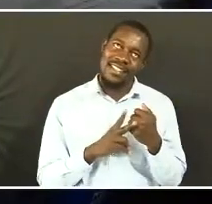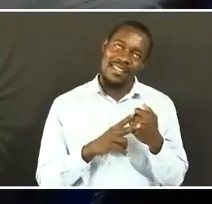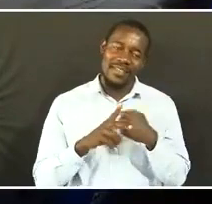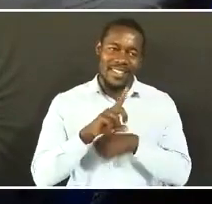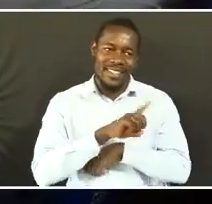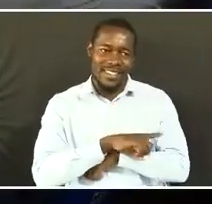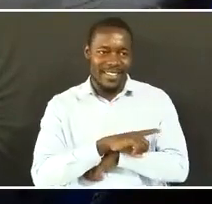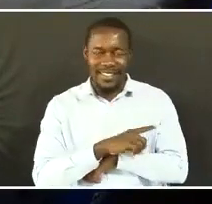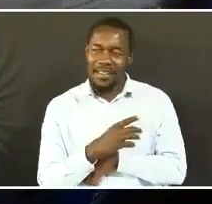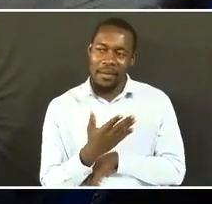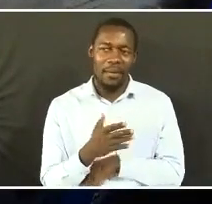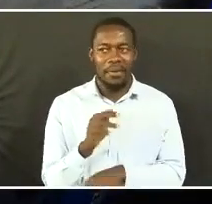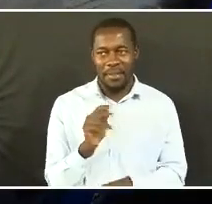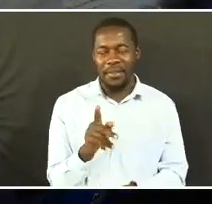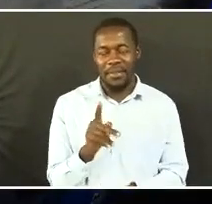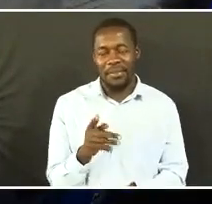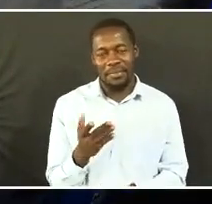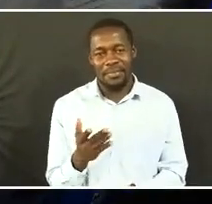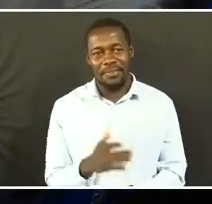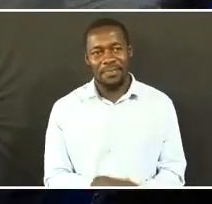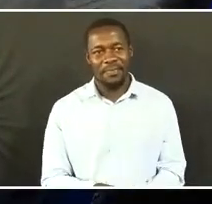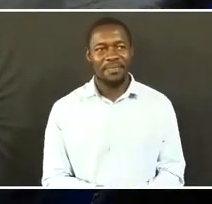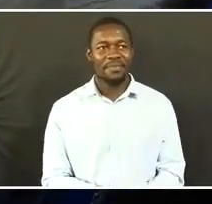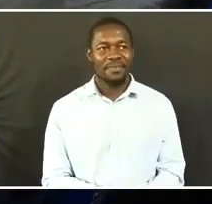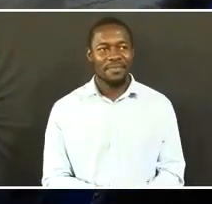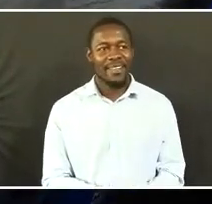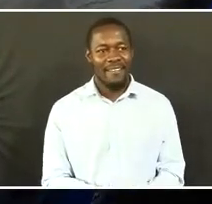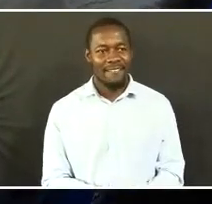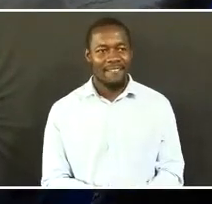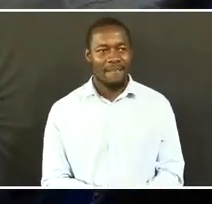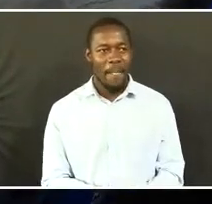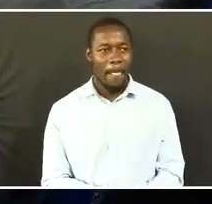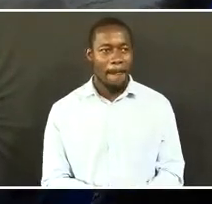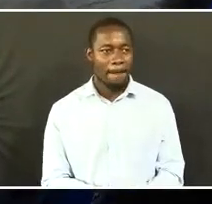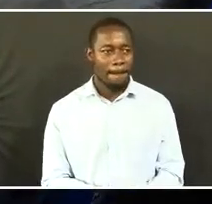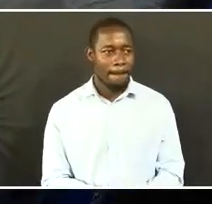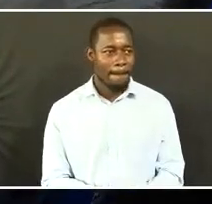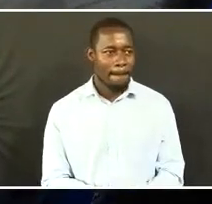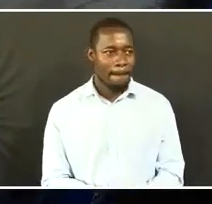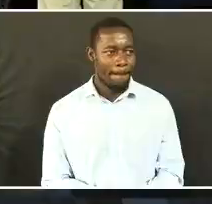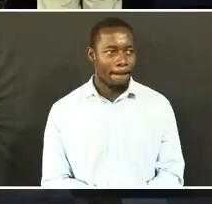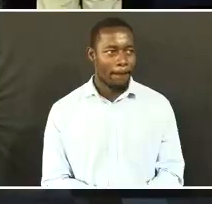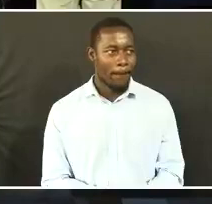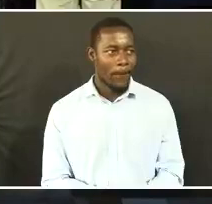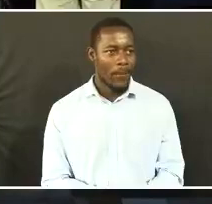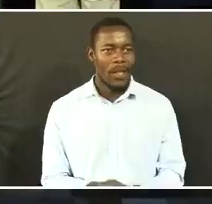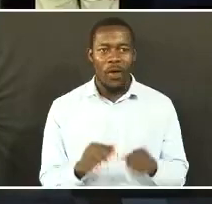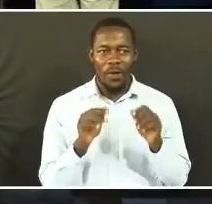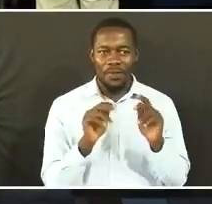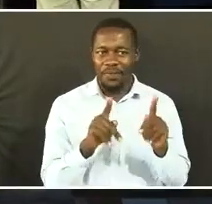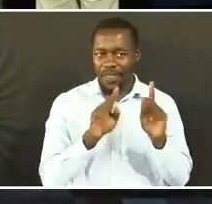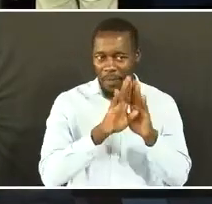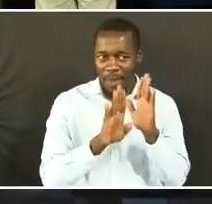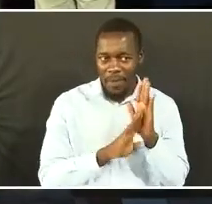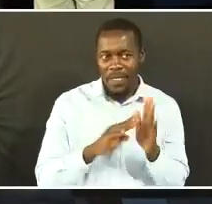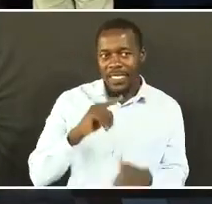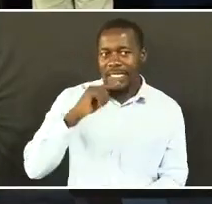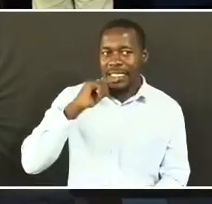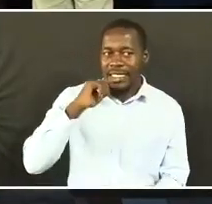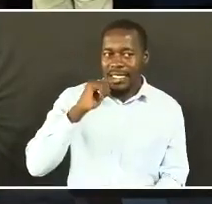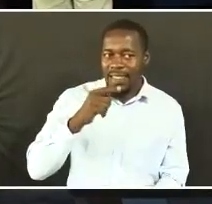guys are just in within reasonable time. Okay, okay, okay, okay. Now, the text says, kids,